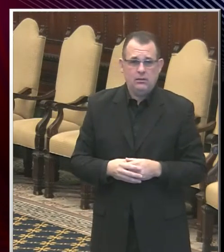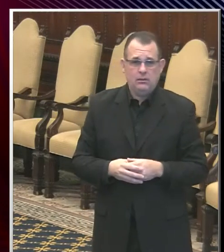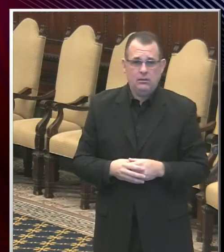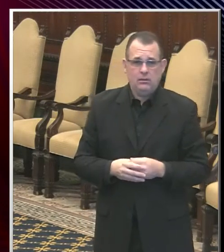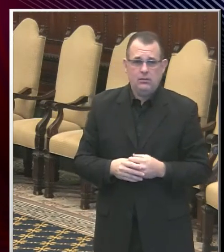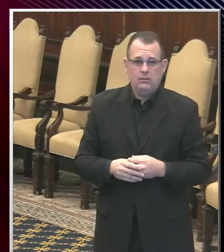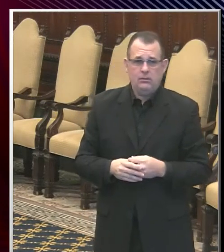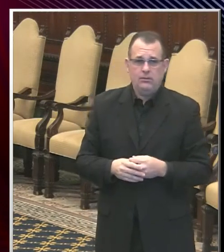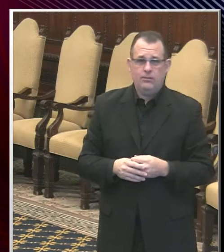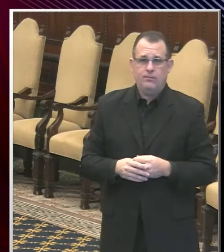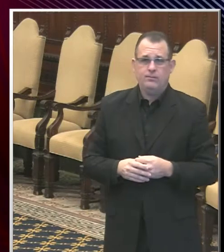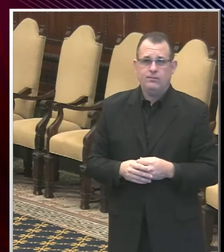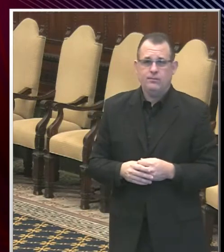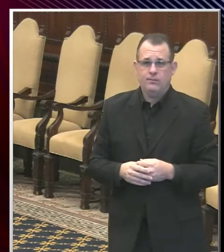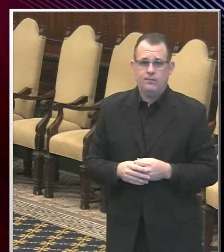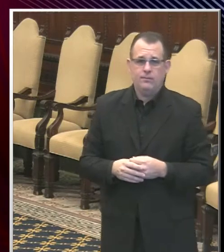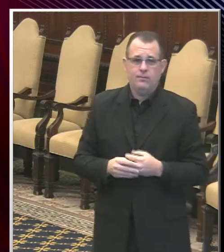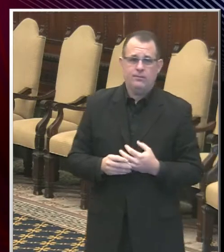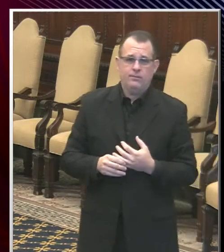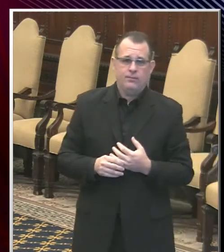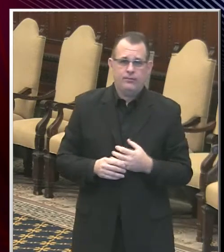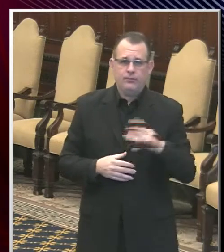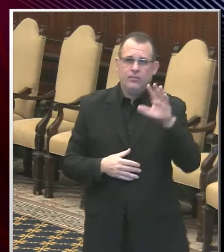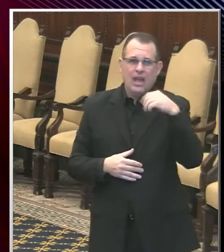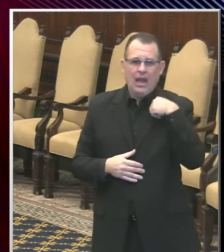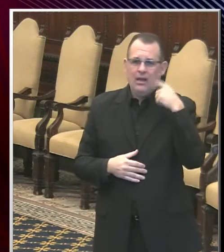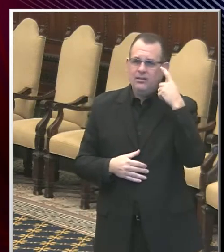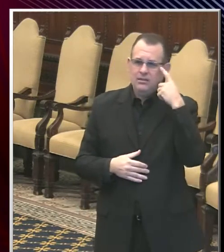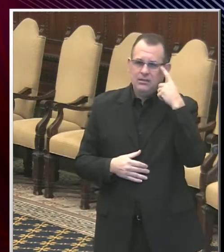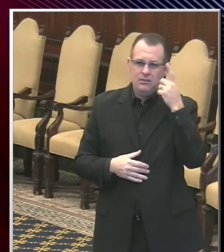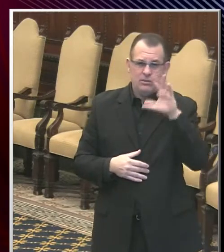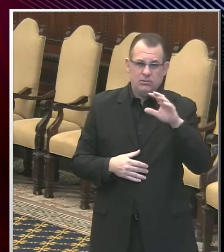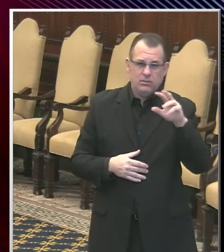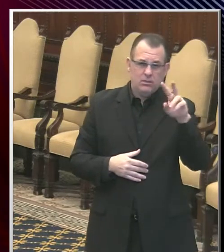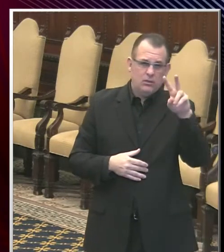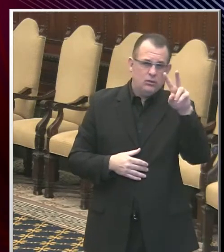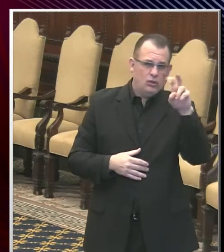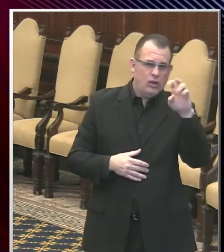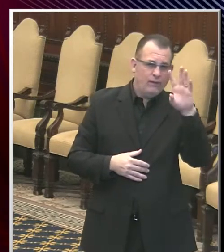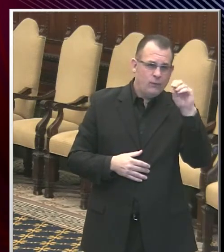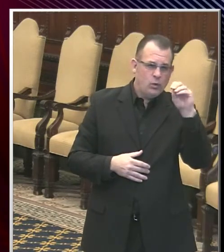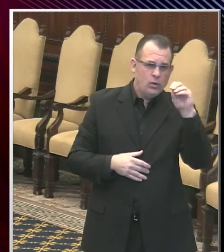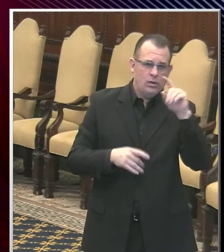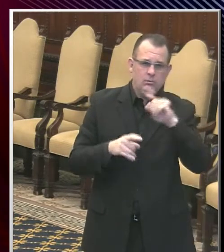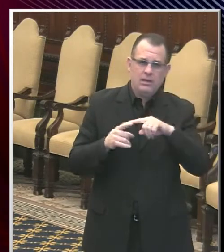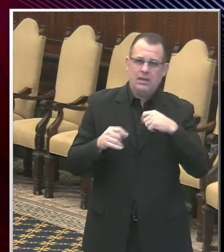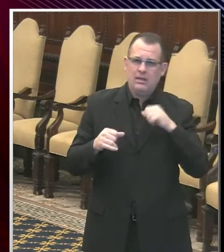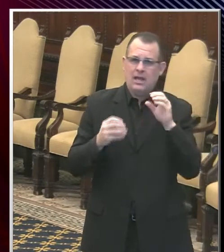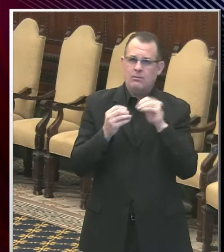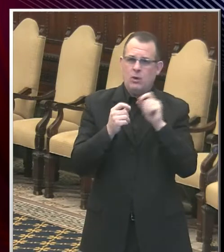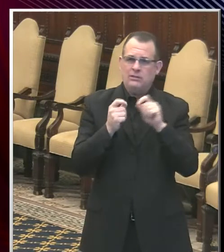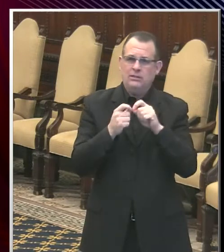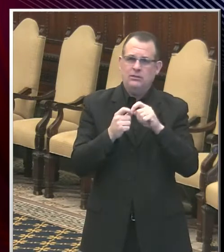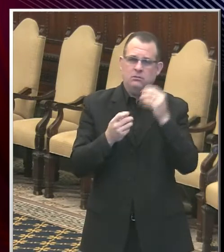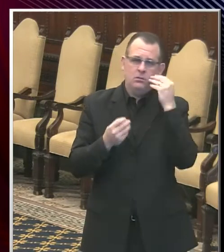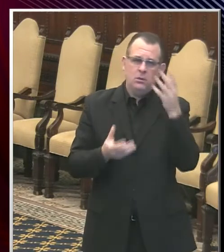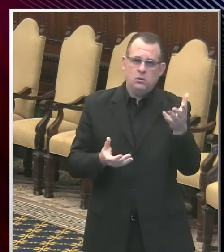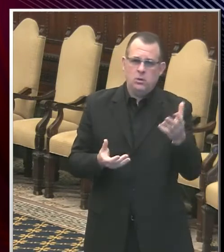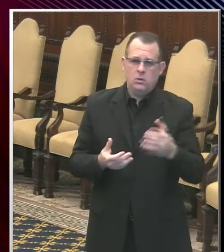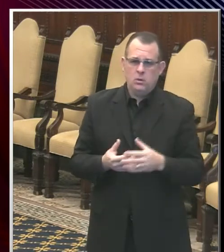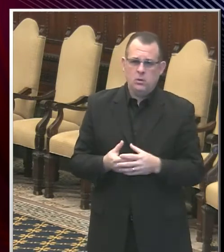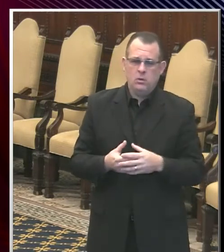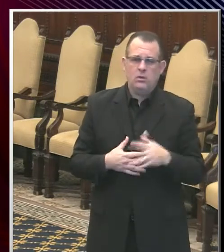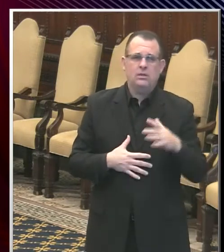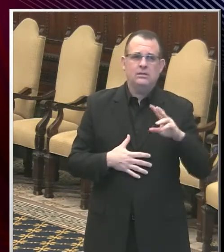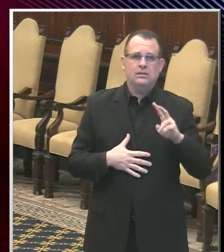I believe it was around 240, but we'll get you the exact number. Okay, and then the second question